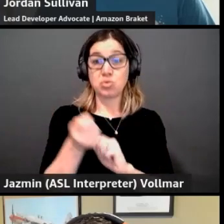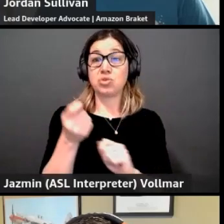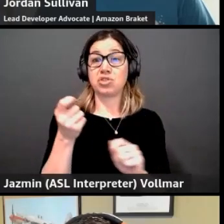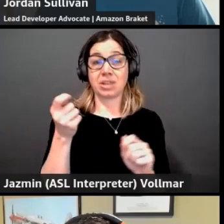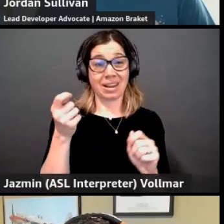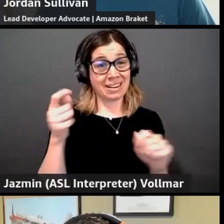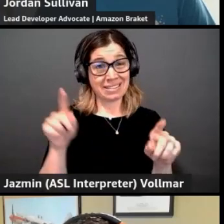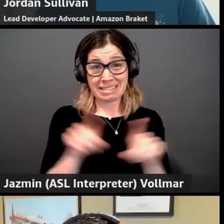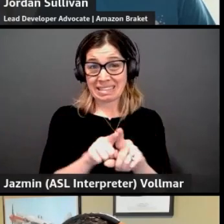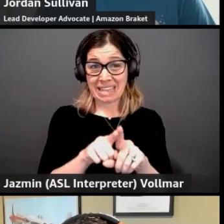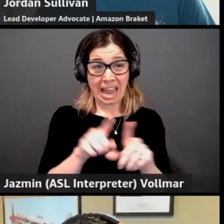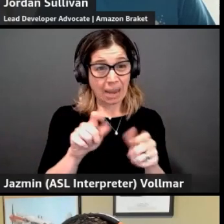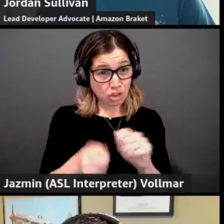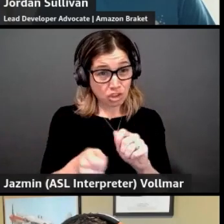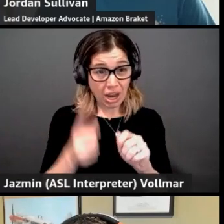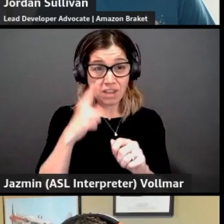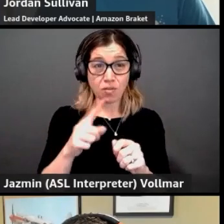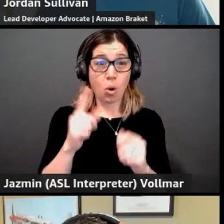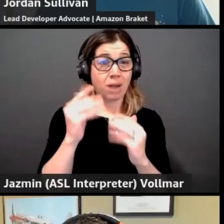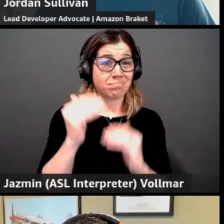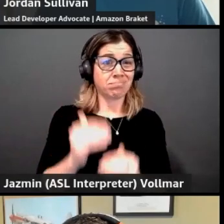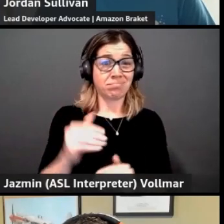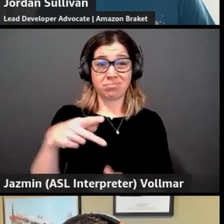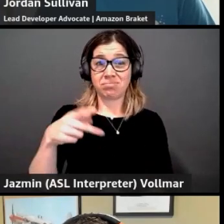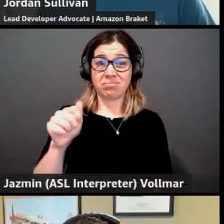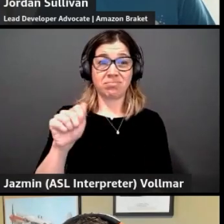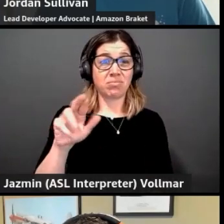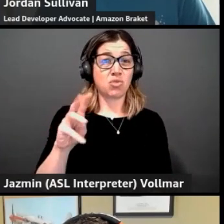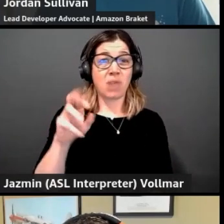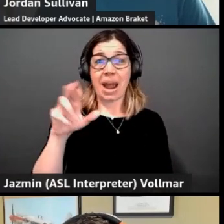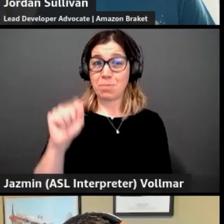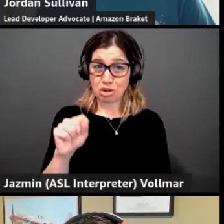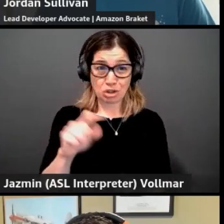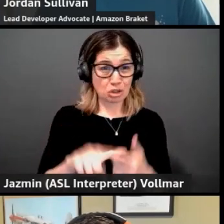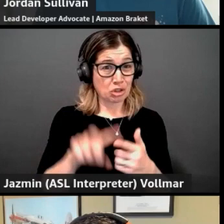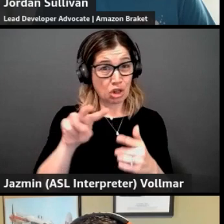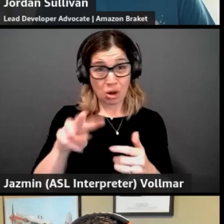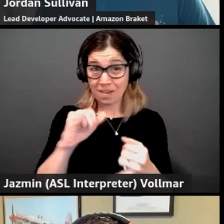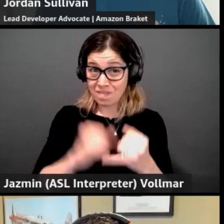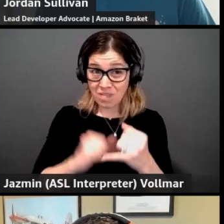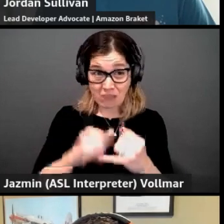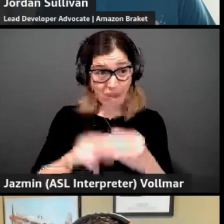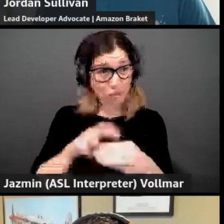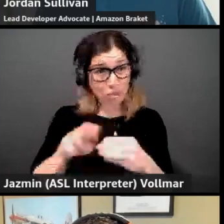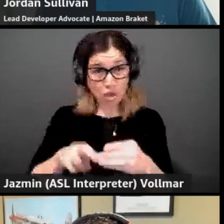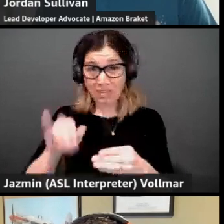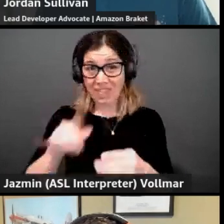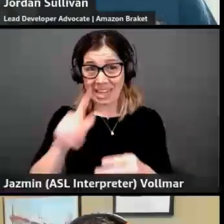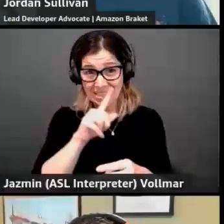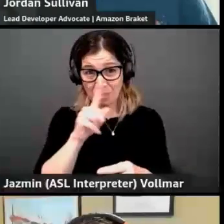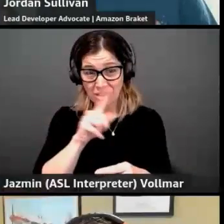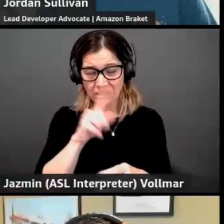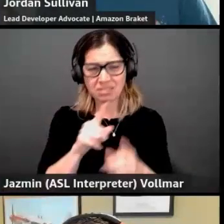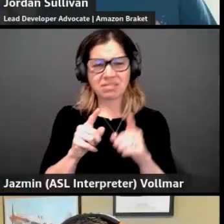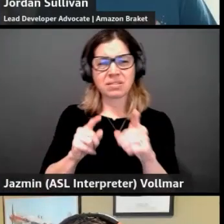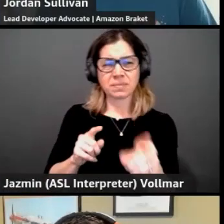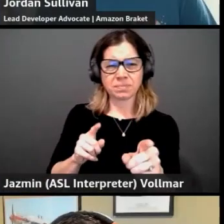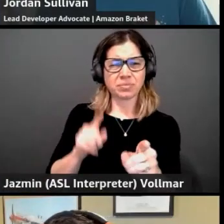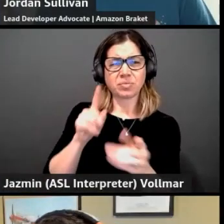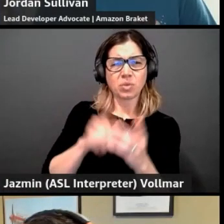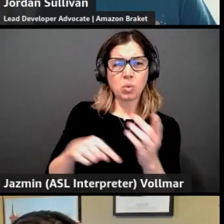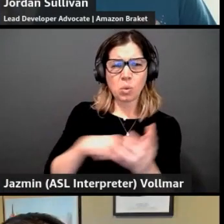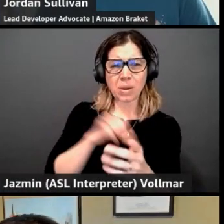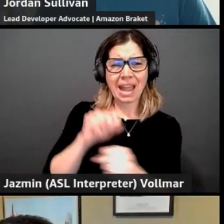the same change of parameters. And I'm looking at the final result of that simulation. So with this cell, we're actually running on